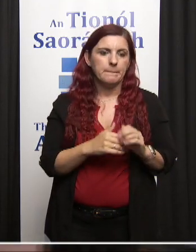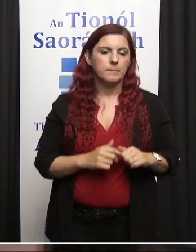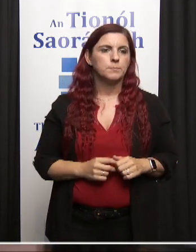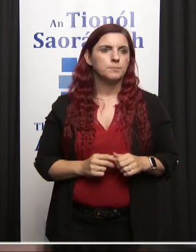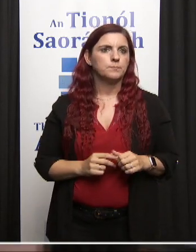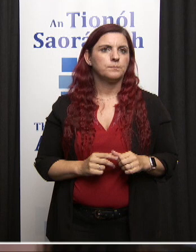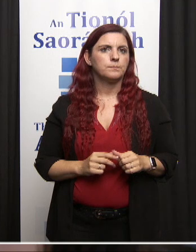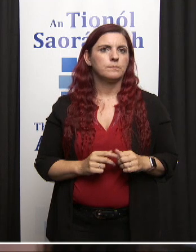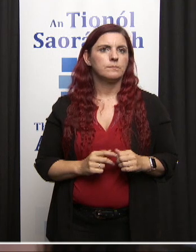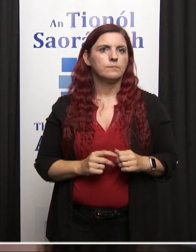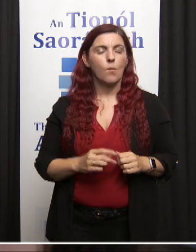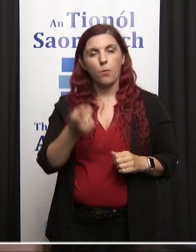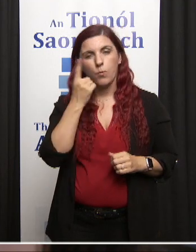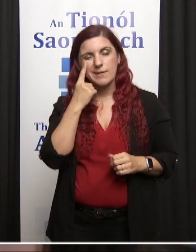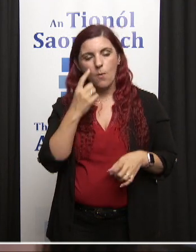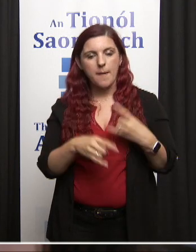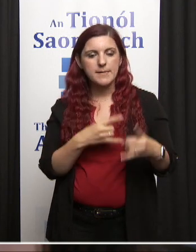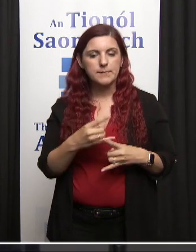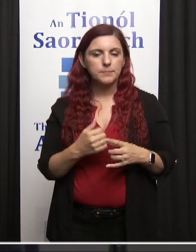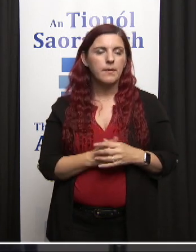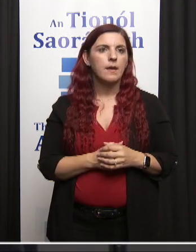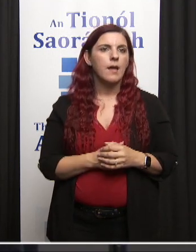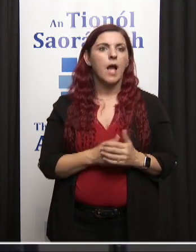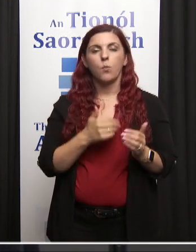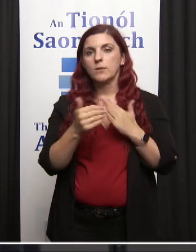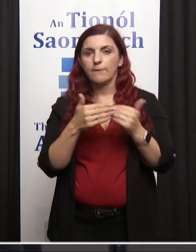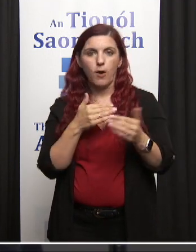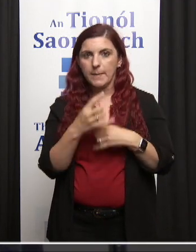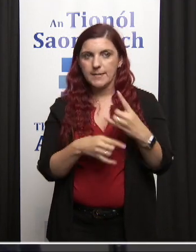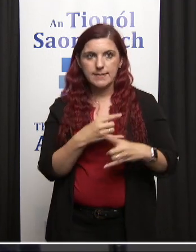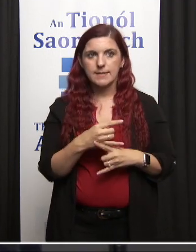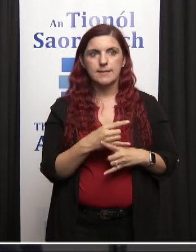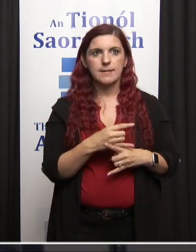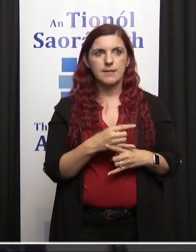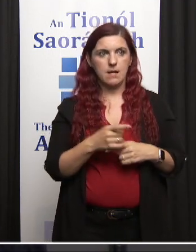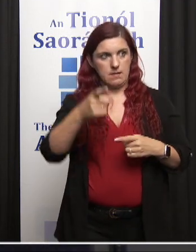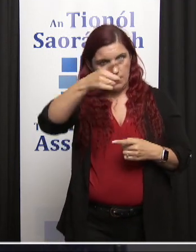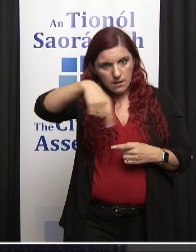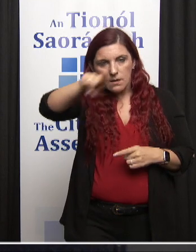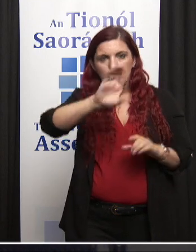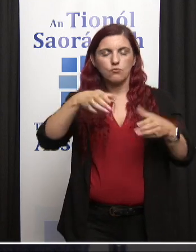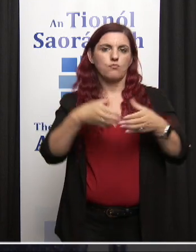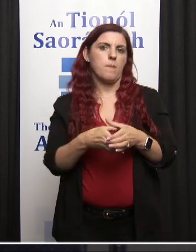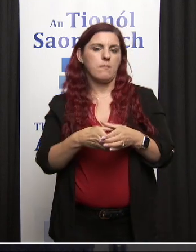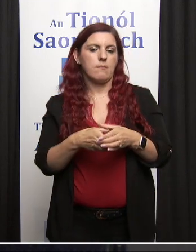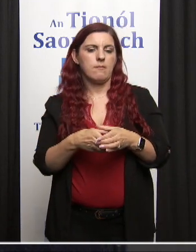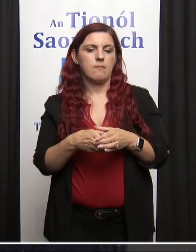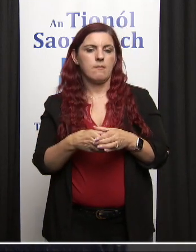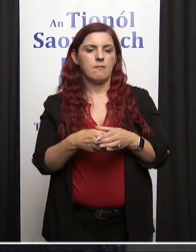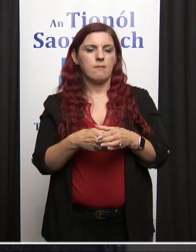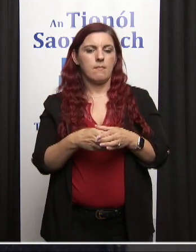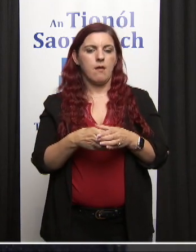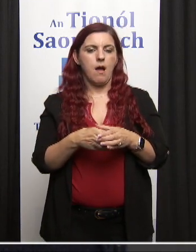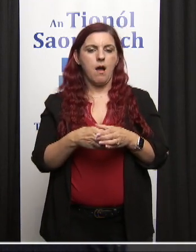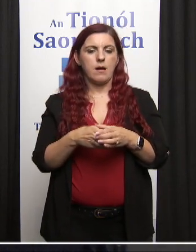well. So, but we'll see. But no matter what happens, this group will blaze the trail from which others will follow